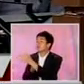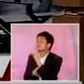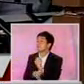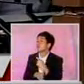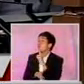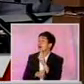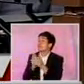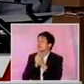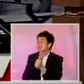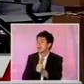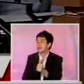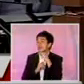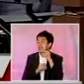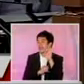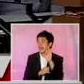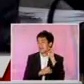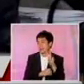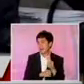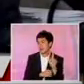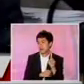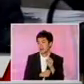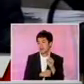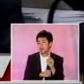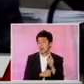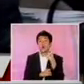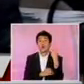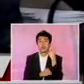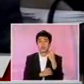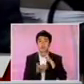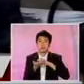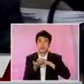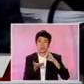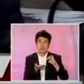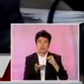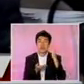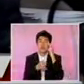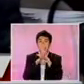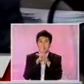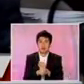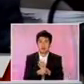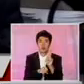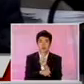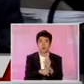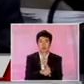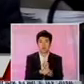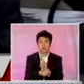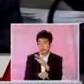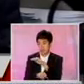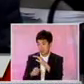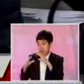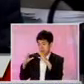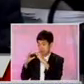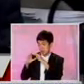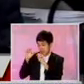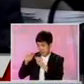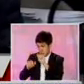ninyo para sabihin hindi tama yung fair market value ng property? It's the ordinary practice and usage. City Assessor po ba kayo ng Taguig?